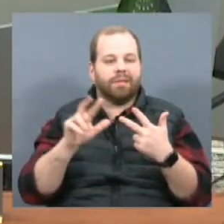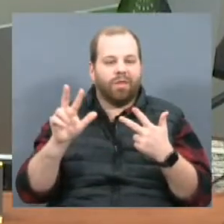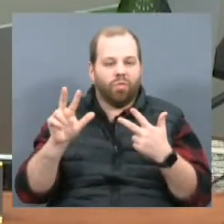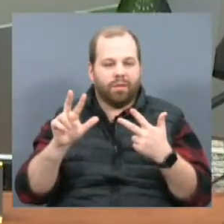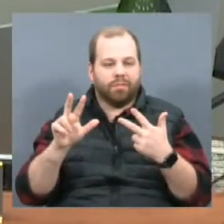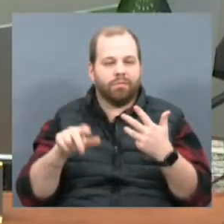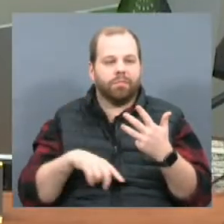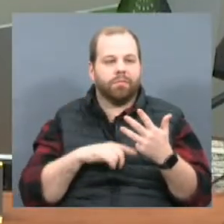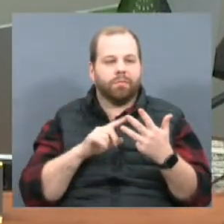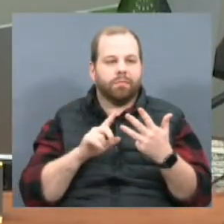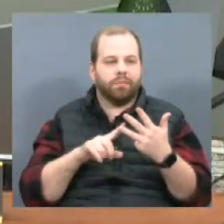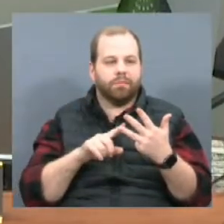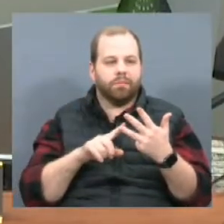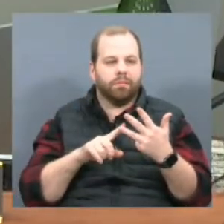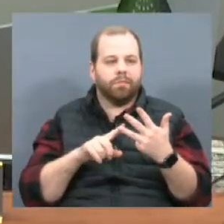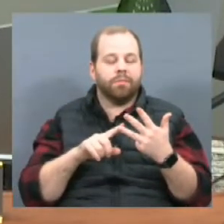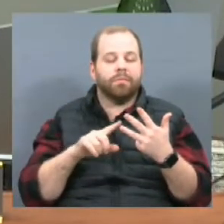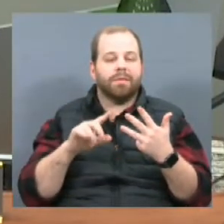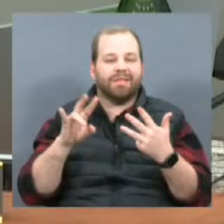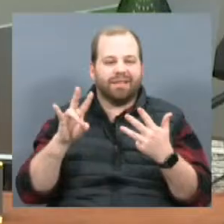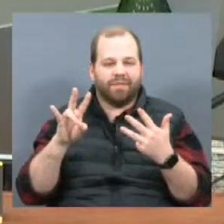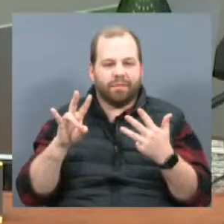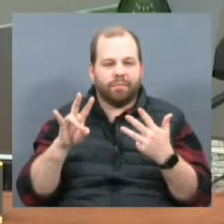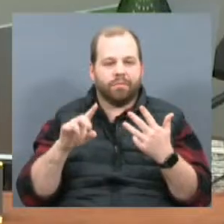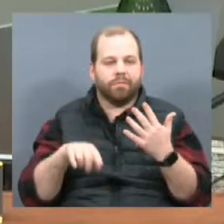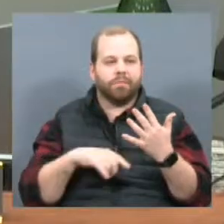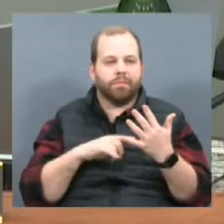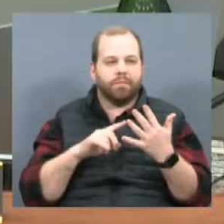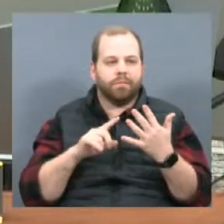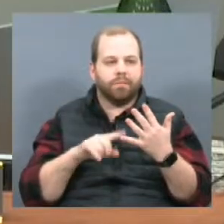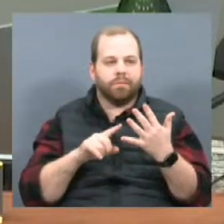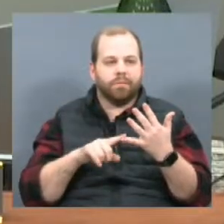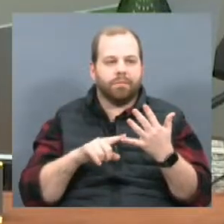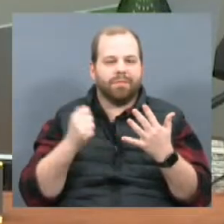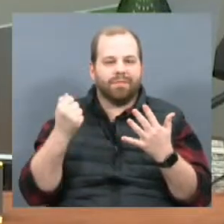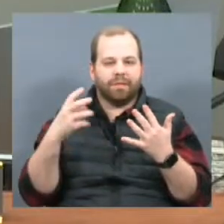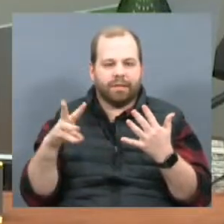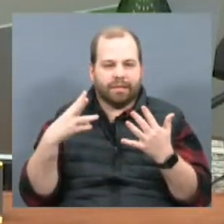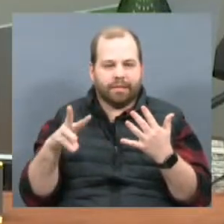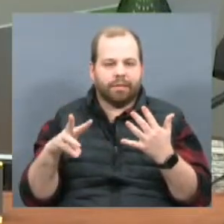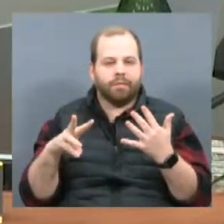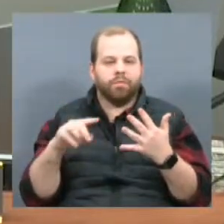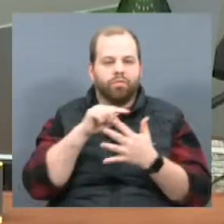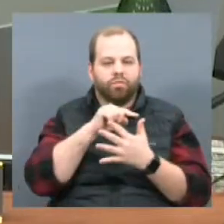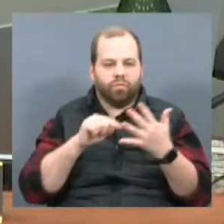3, item 7, and item 16.